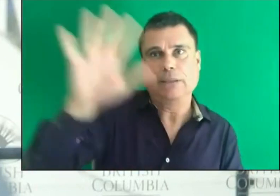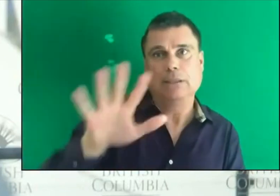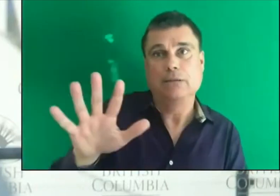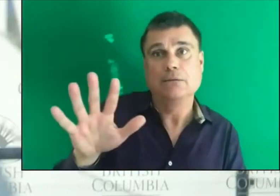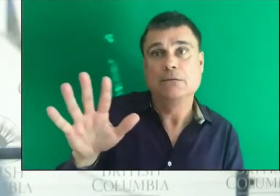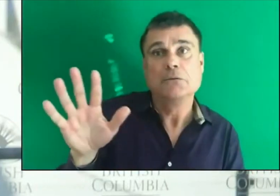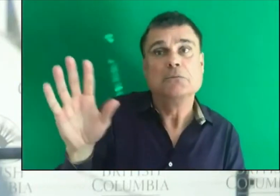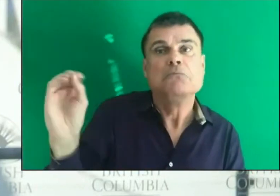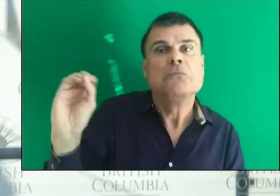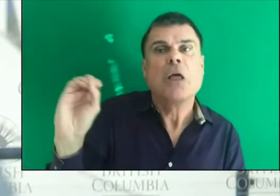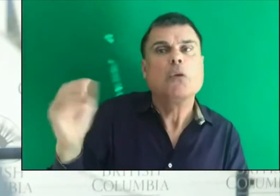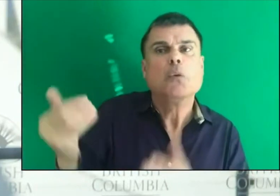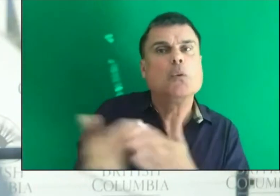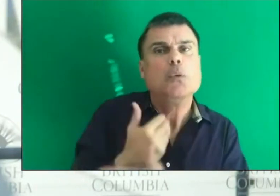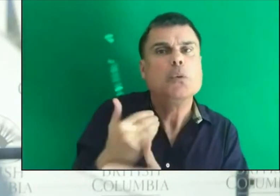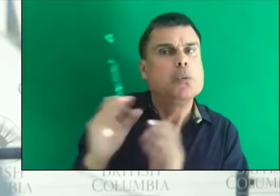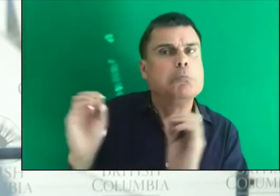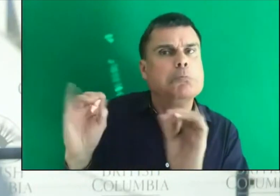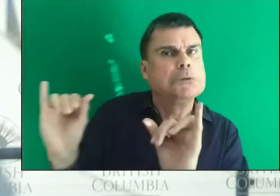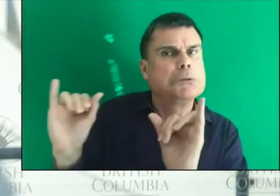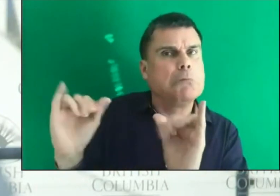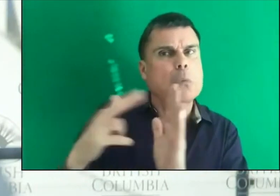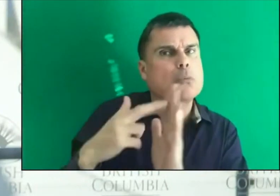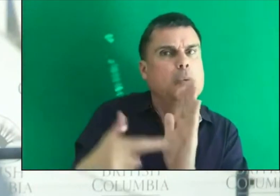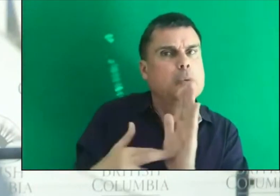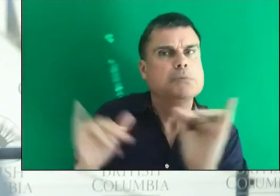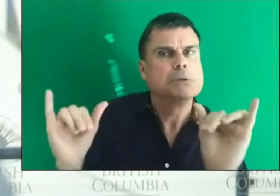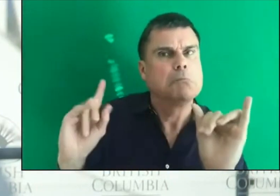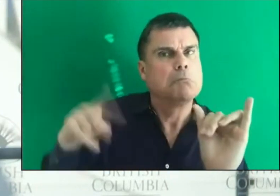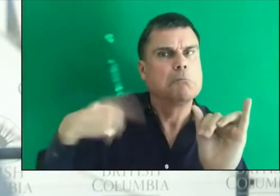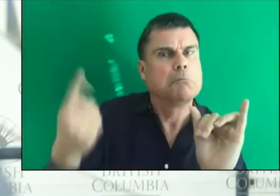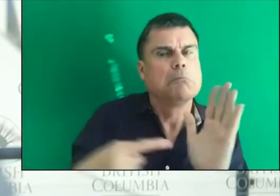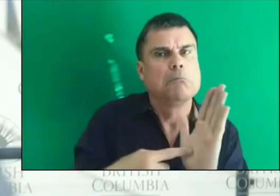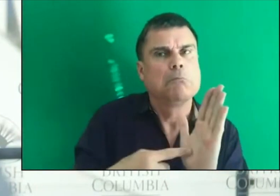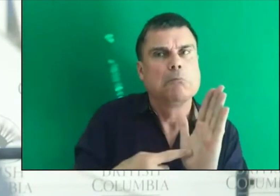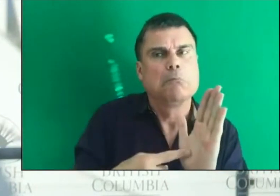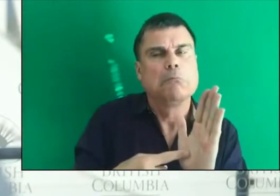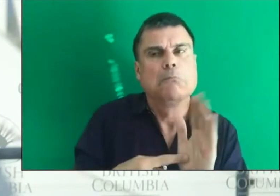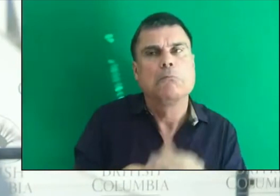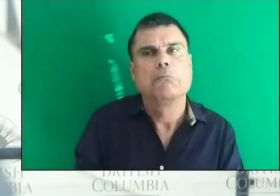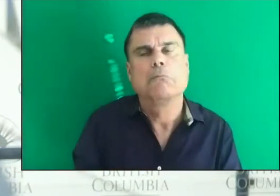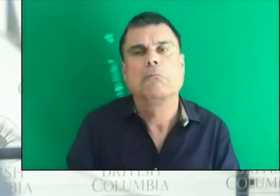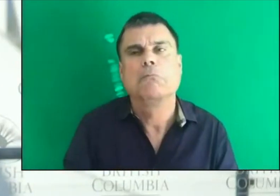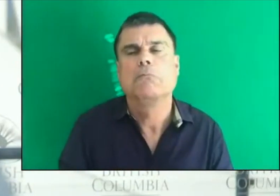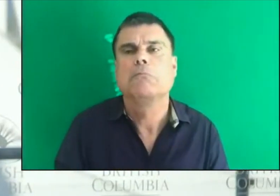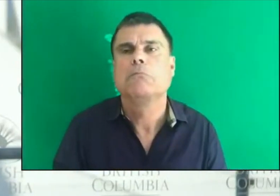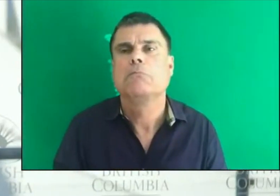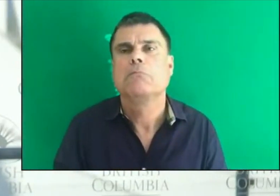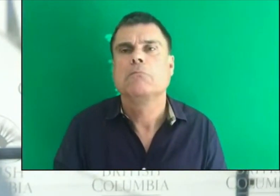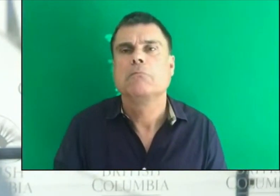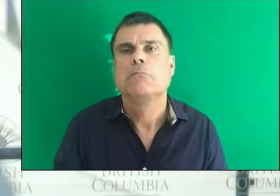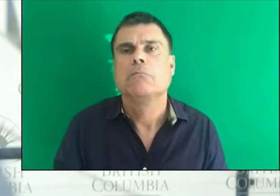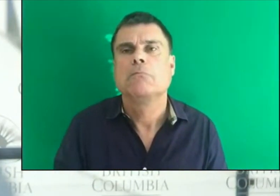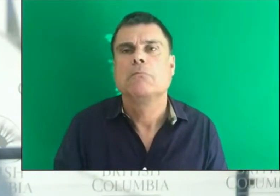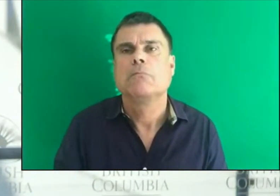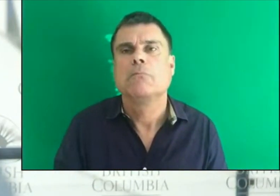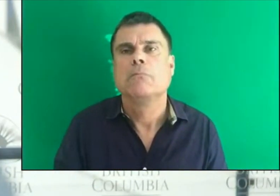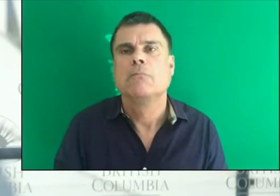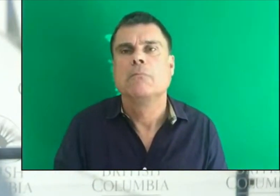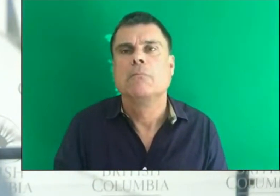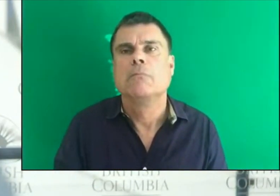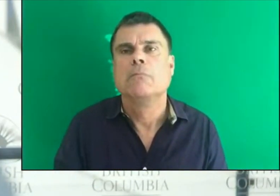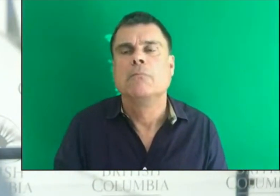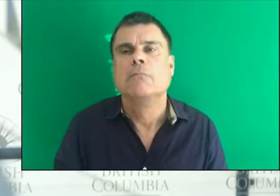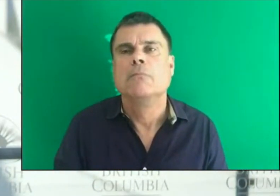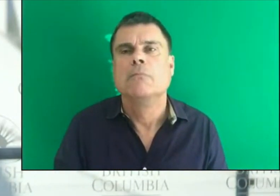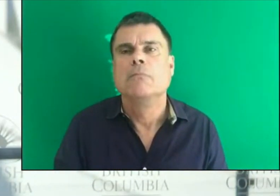traveling, if it's essential travel? The short answer is no. We've never had restrictions on people coming